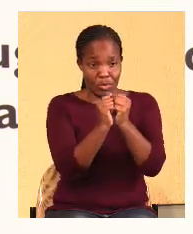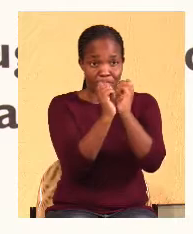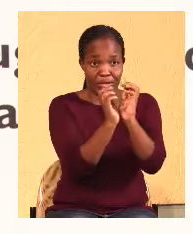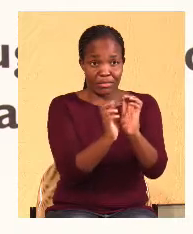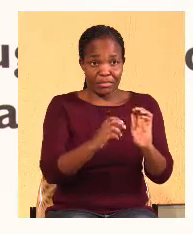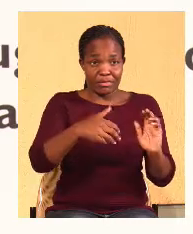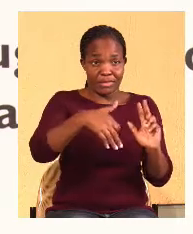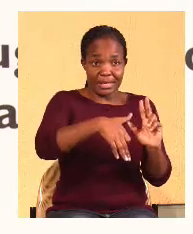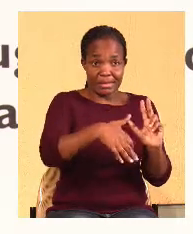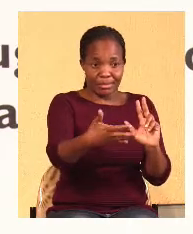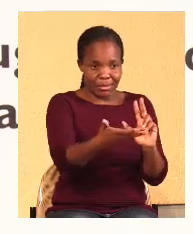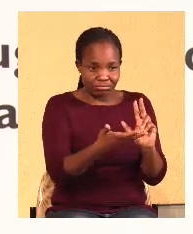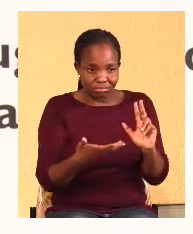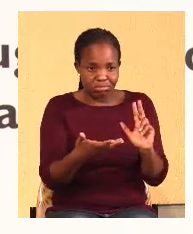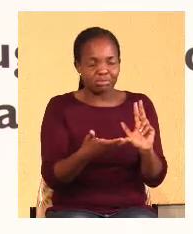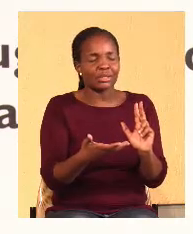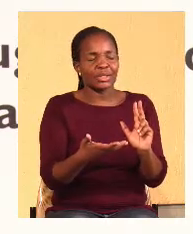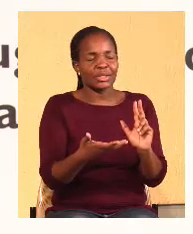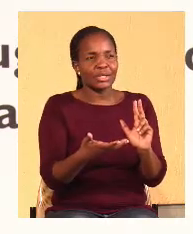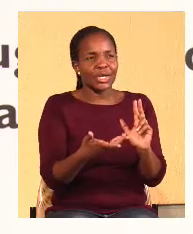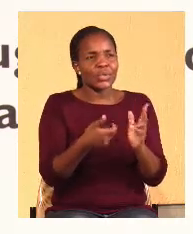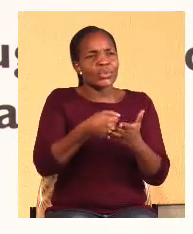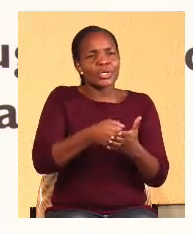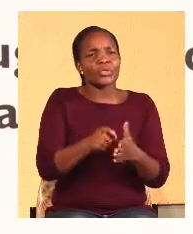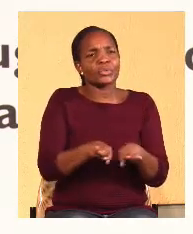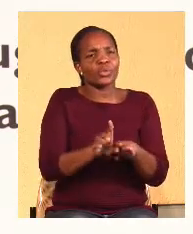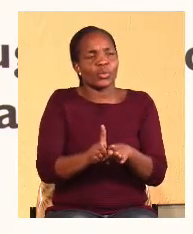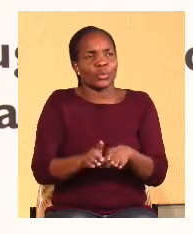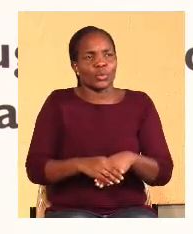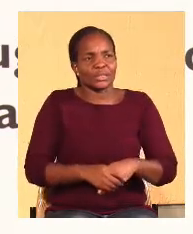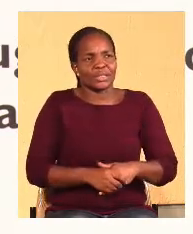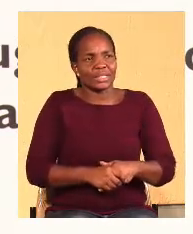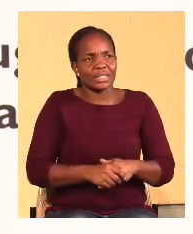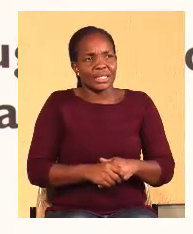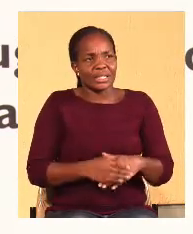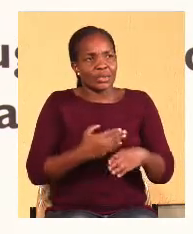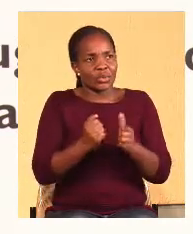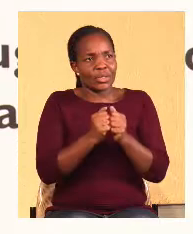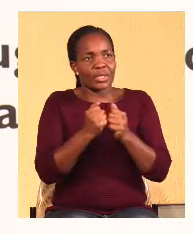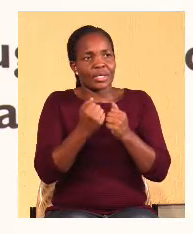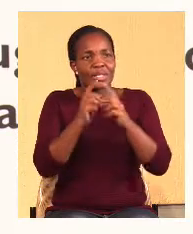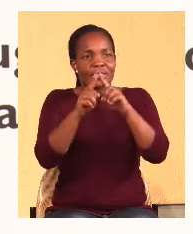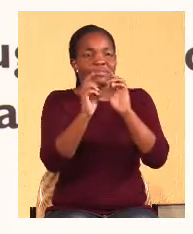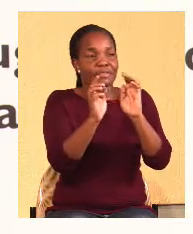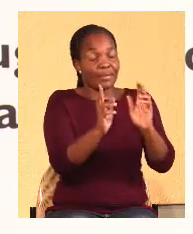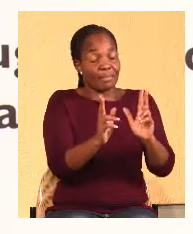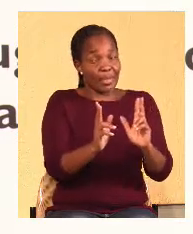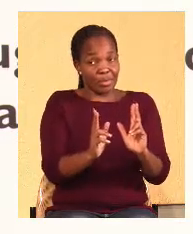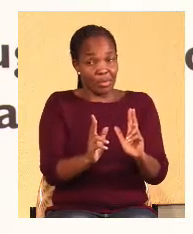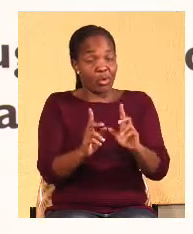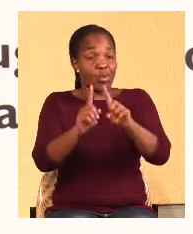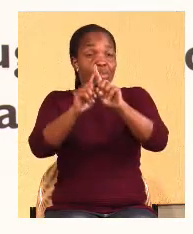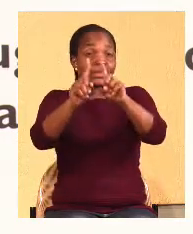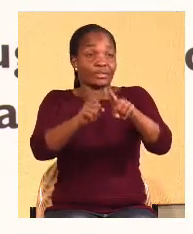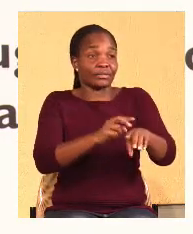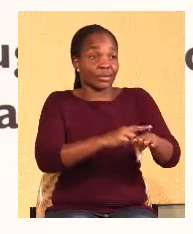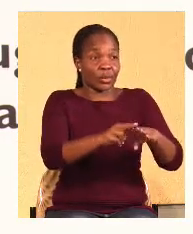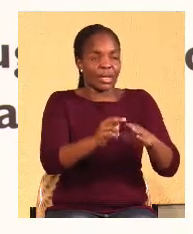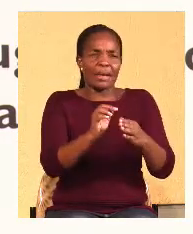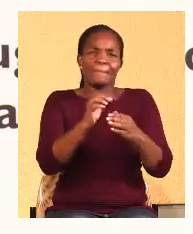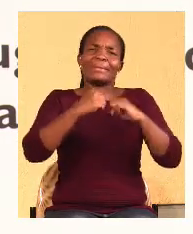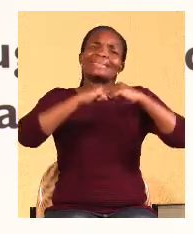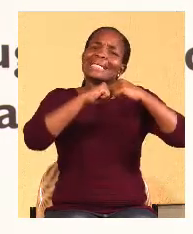and, you know, deal with our people in that fashion. Now, there are some